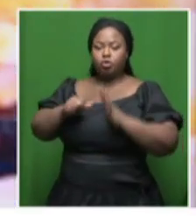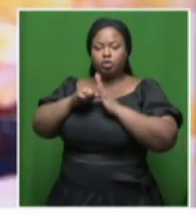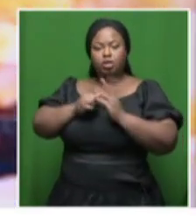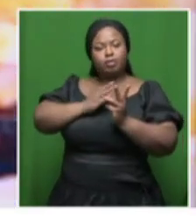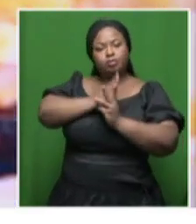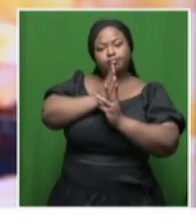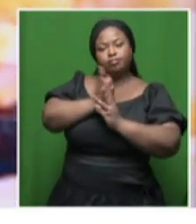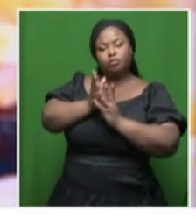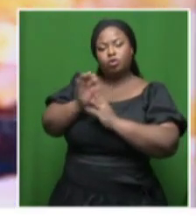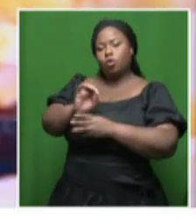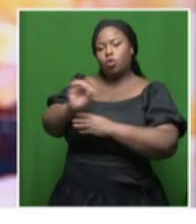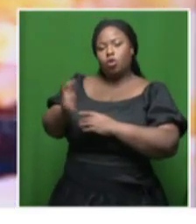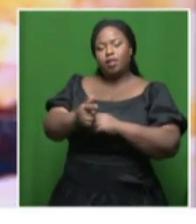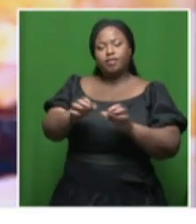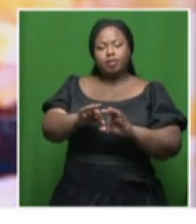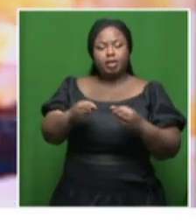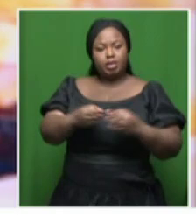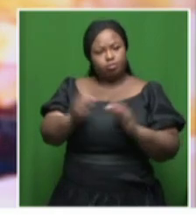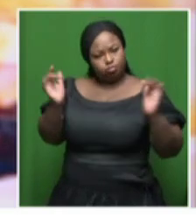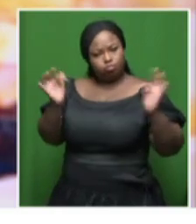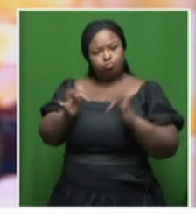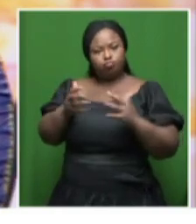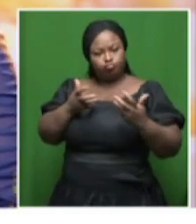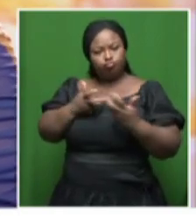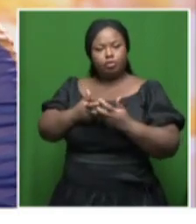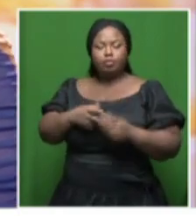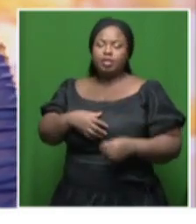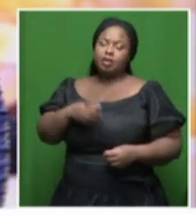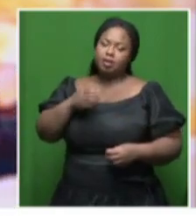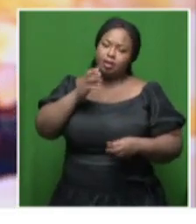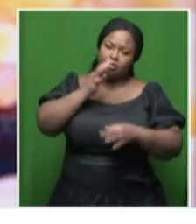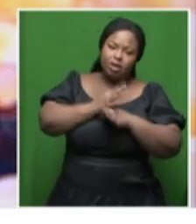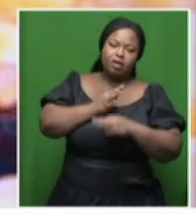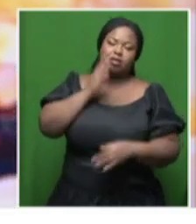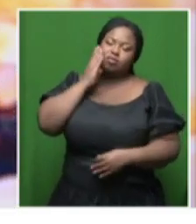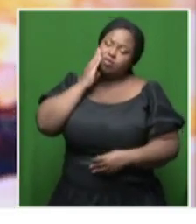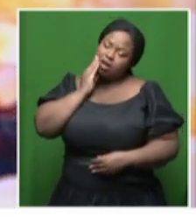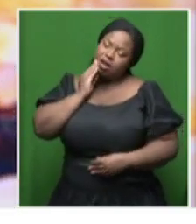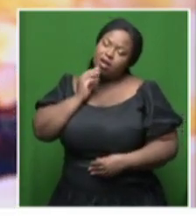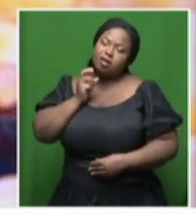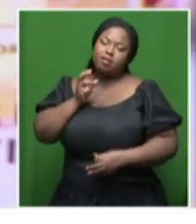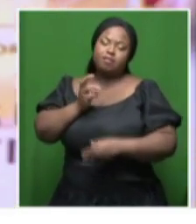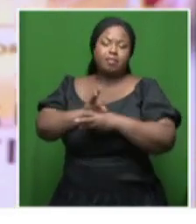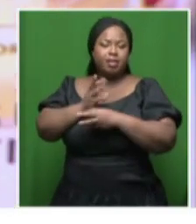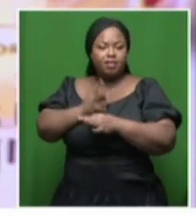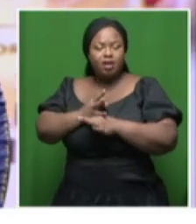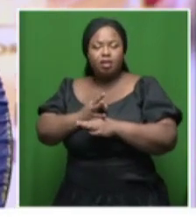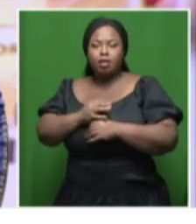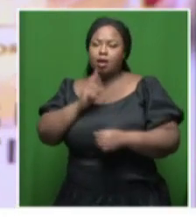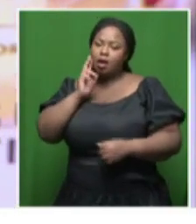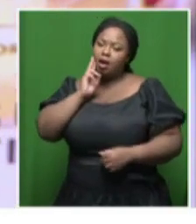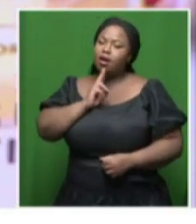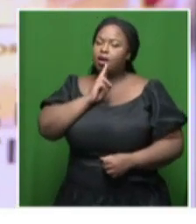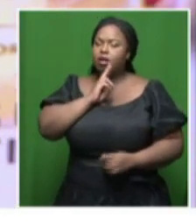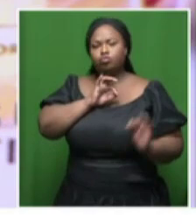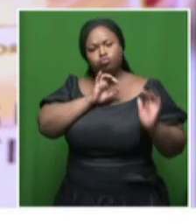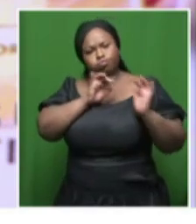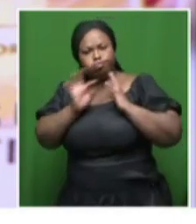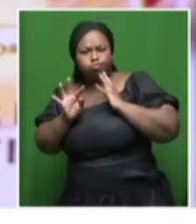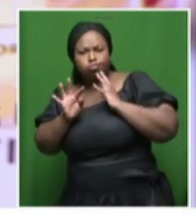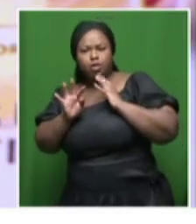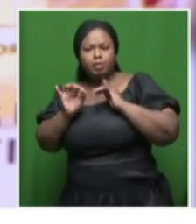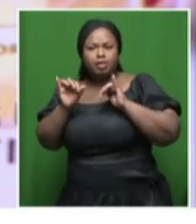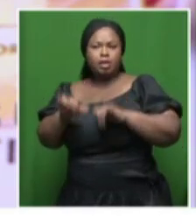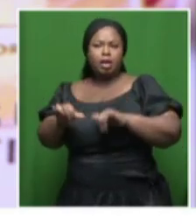for the entire family. Look, you know, the dad and the grandpa and the uncles, we want them to also stay